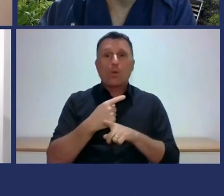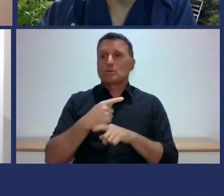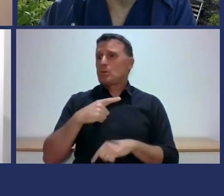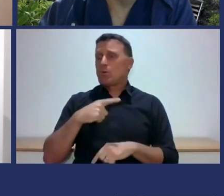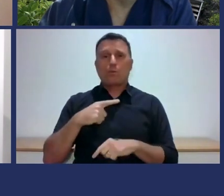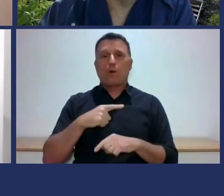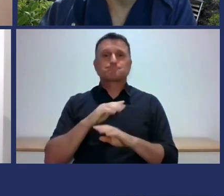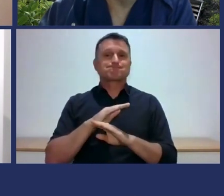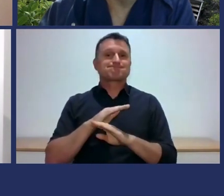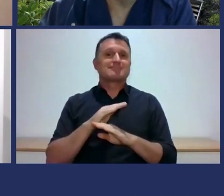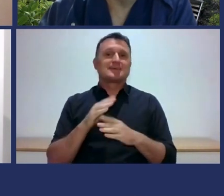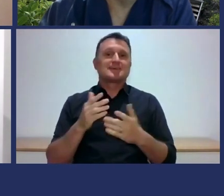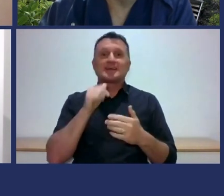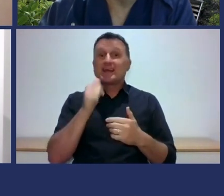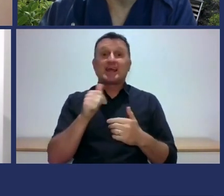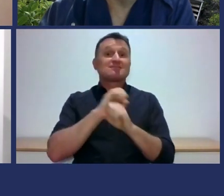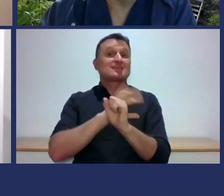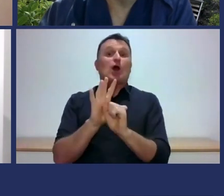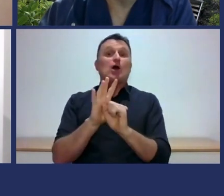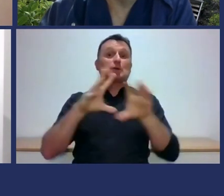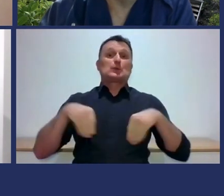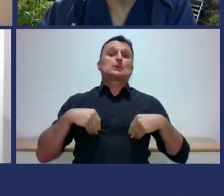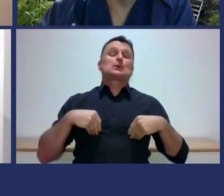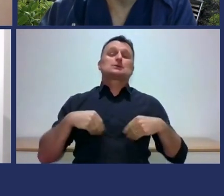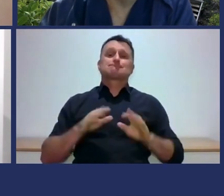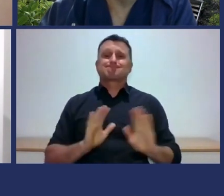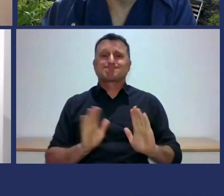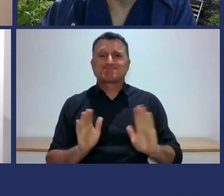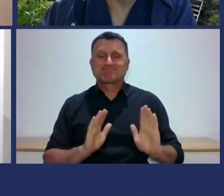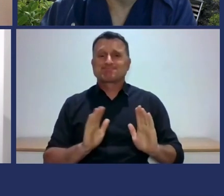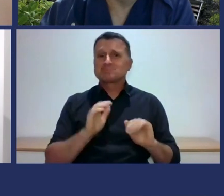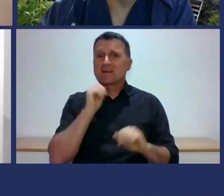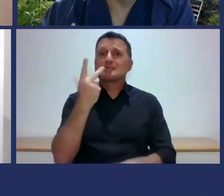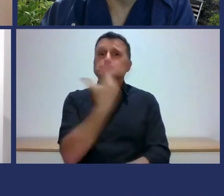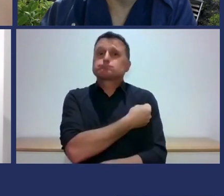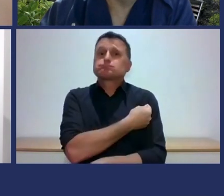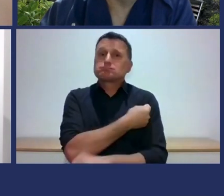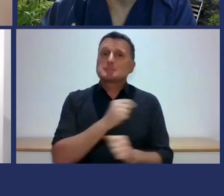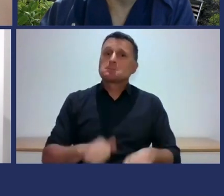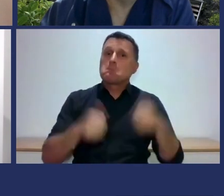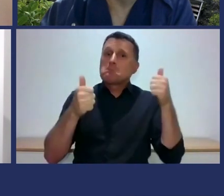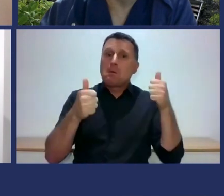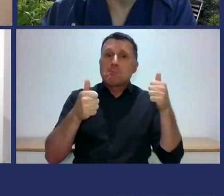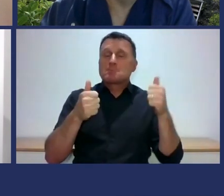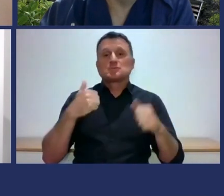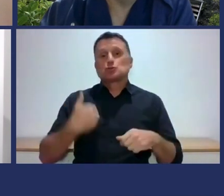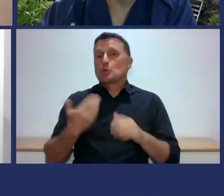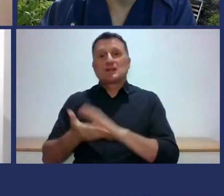in hospital for this if they can avoid it, but let alone someone who's got to think about bringing a new person into the world.